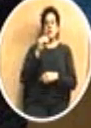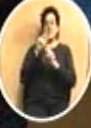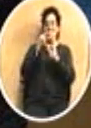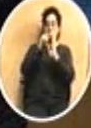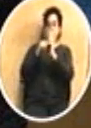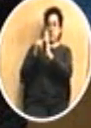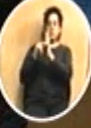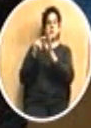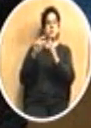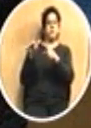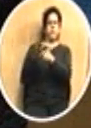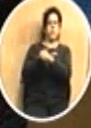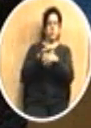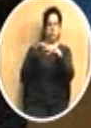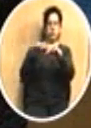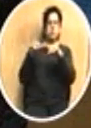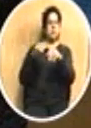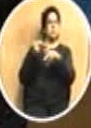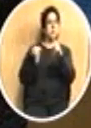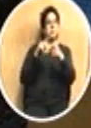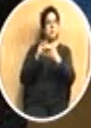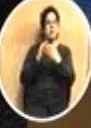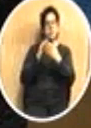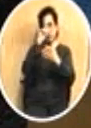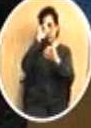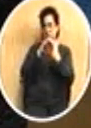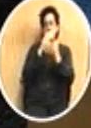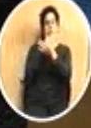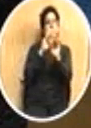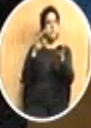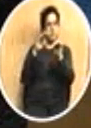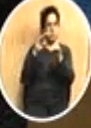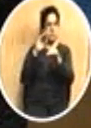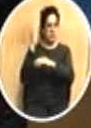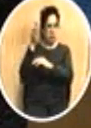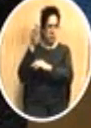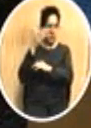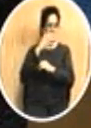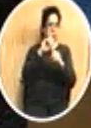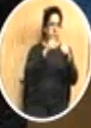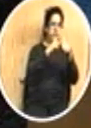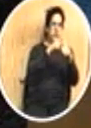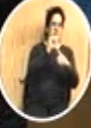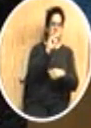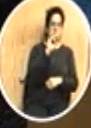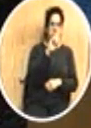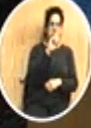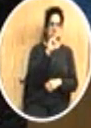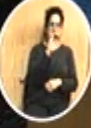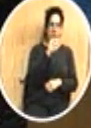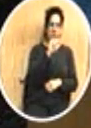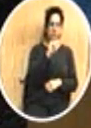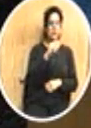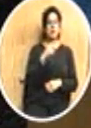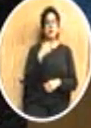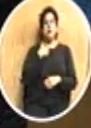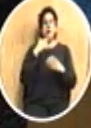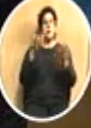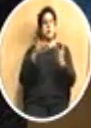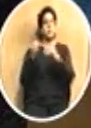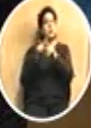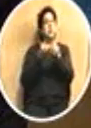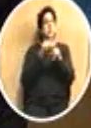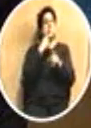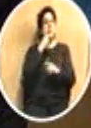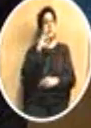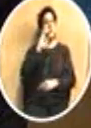is full of people who believe in freedom of speech and the First Amendment. I'm here to claim also the